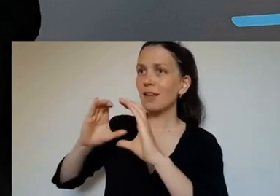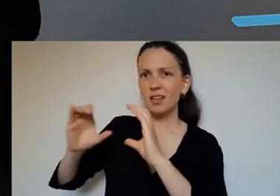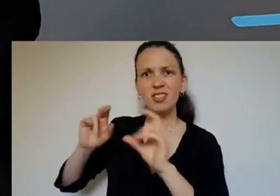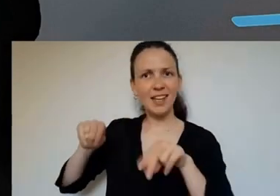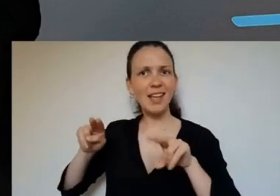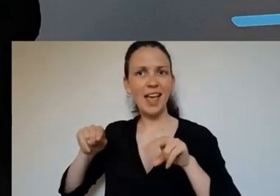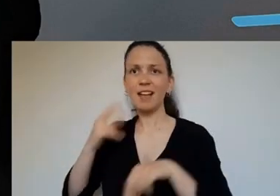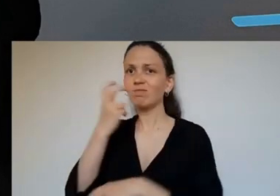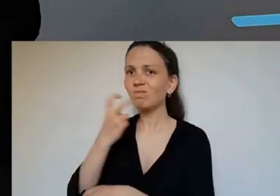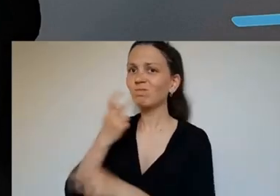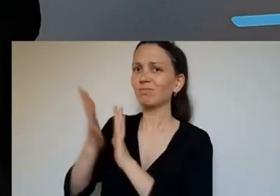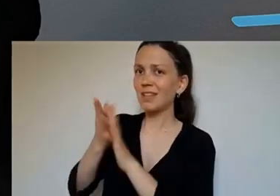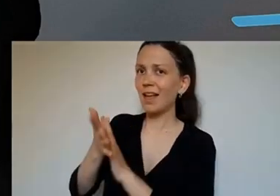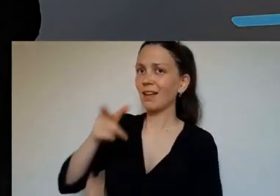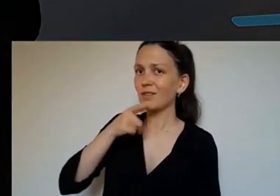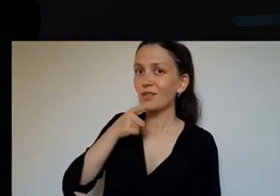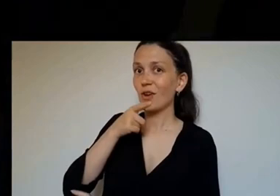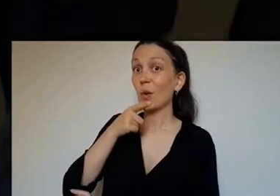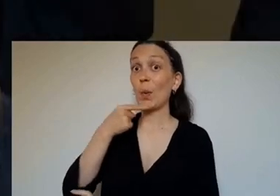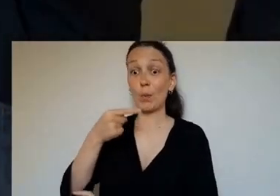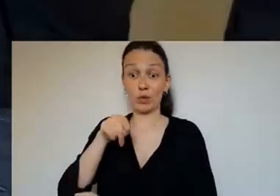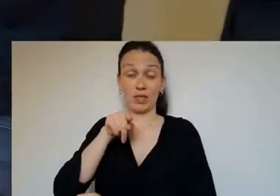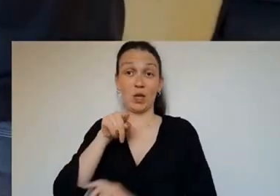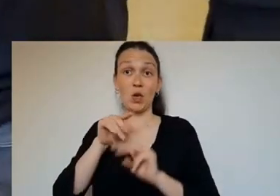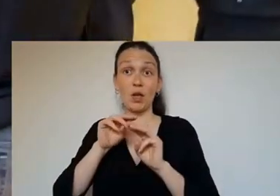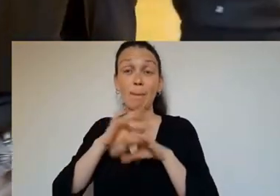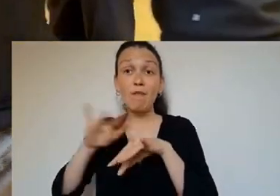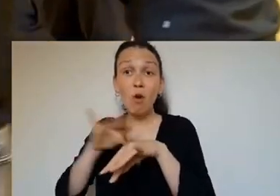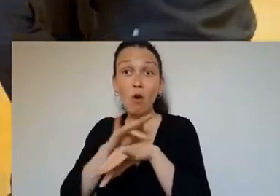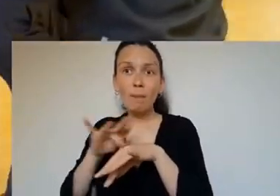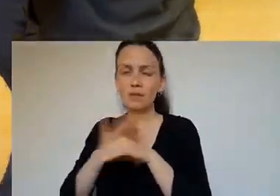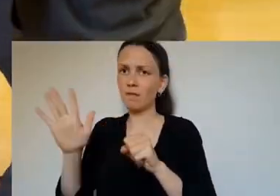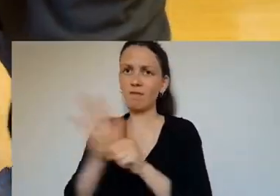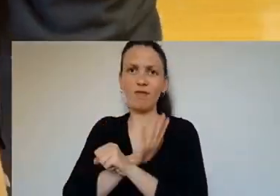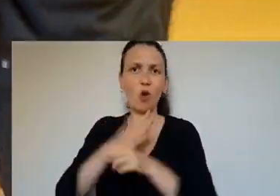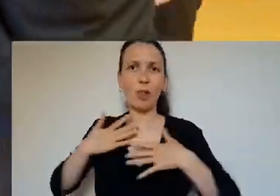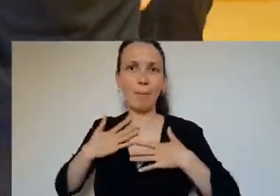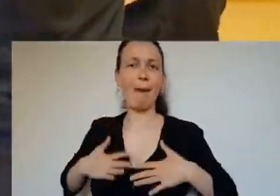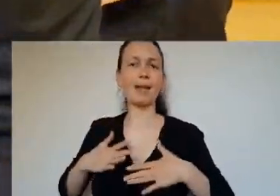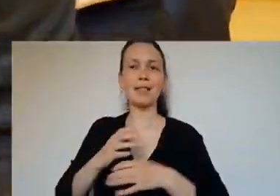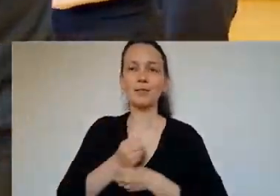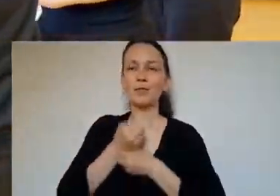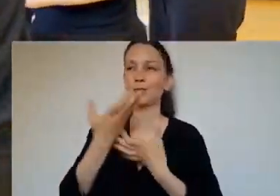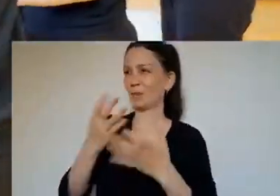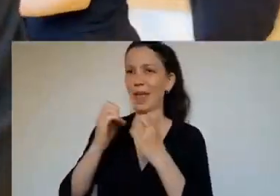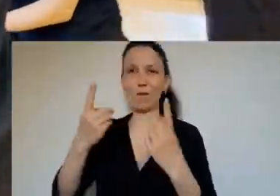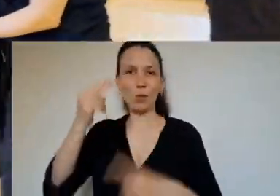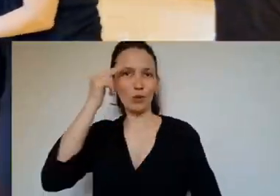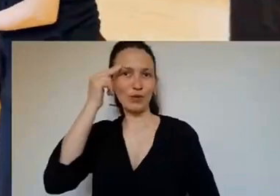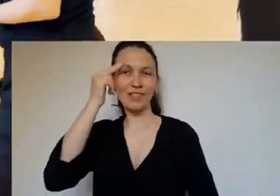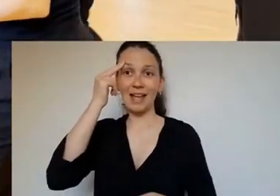siloed offshoots, but the workshops and performances are rooted in the common language of the body and the incorporation of women's sign.